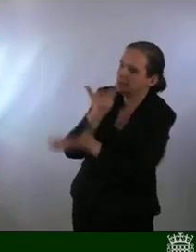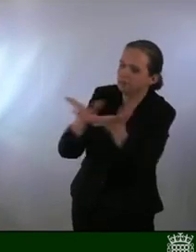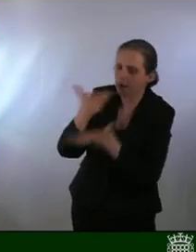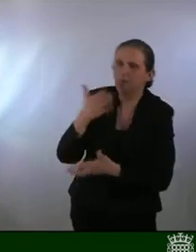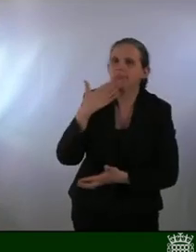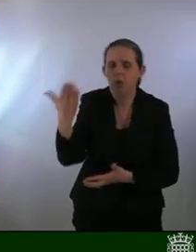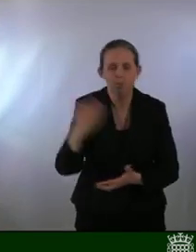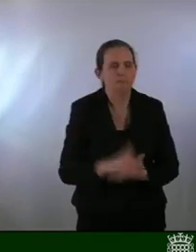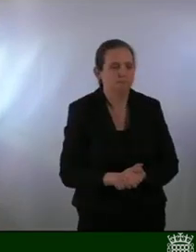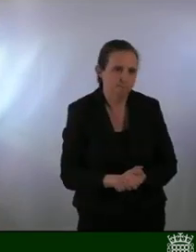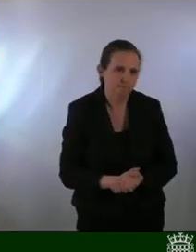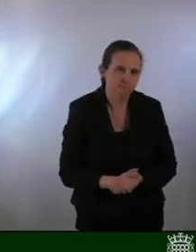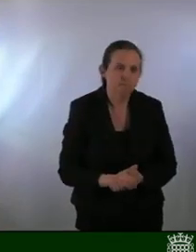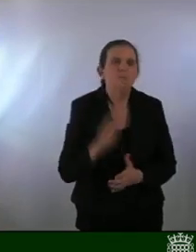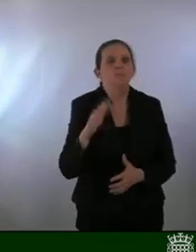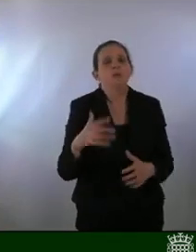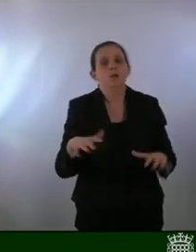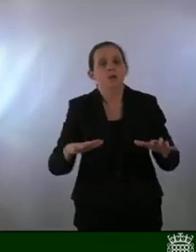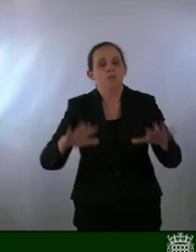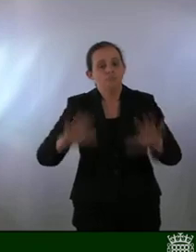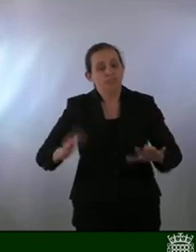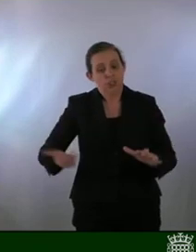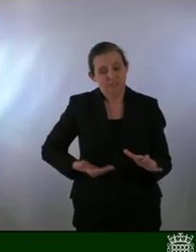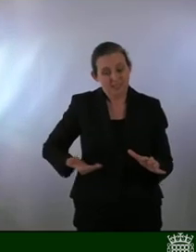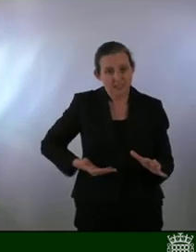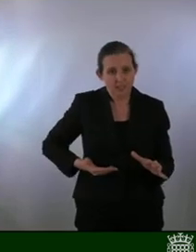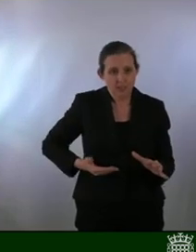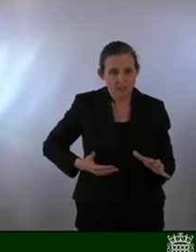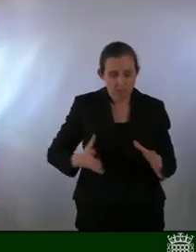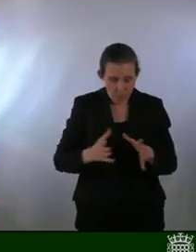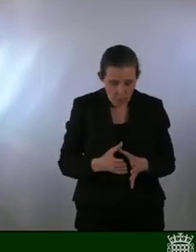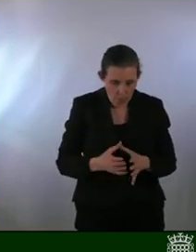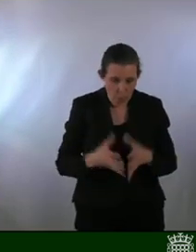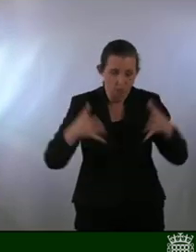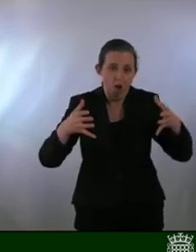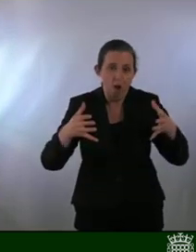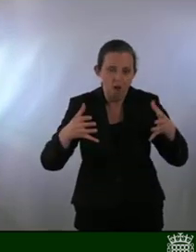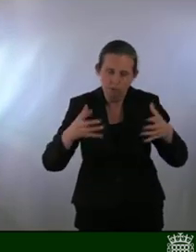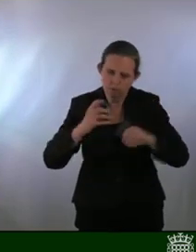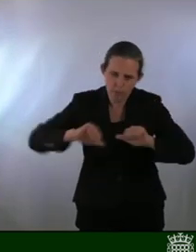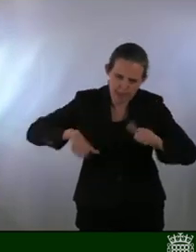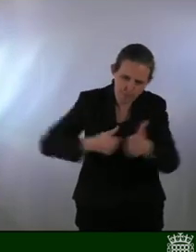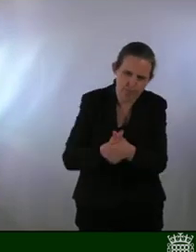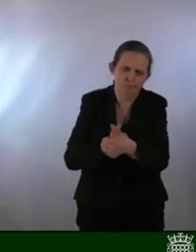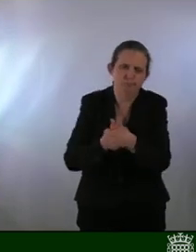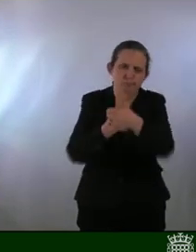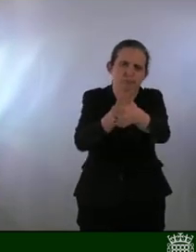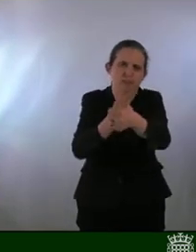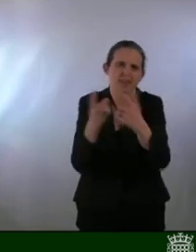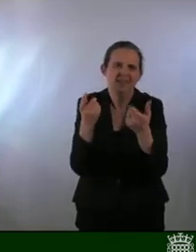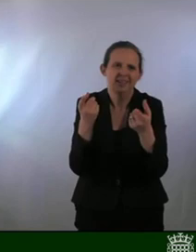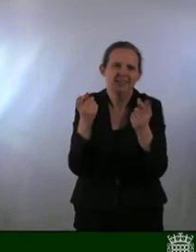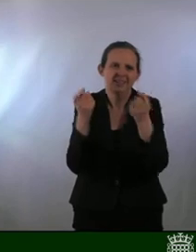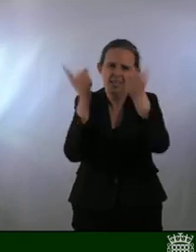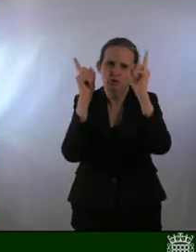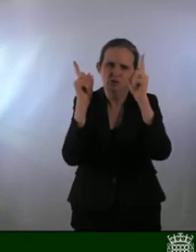Mr Speaker, British businesses, large and small, including those in West Sussex, stand shoulder to shoulder with the Secretary of State on the